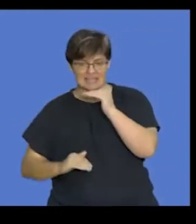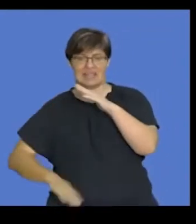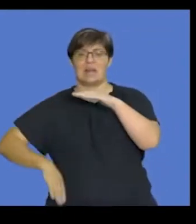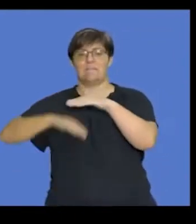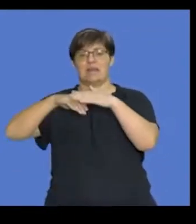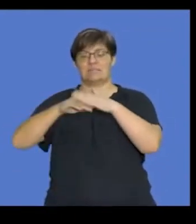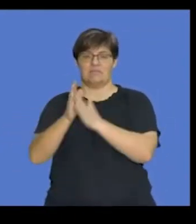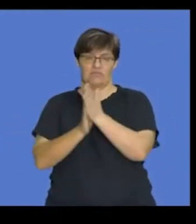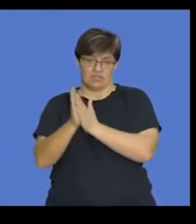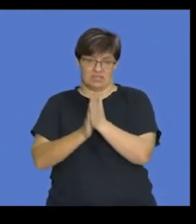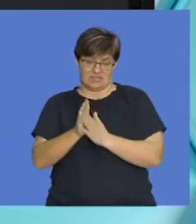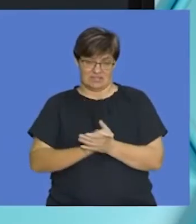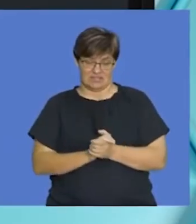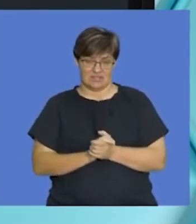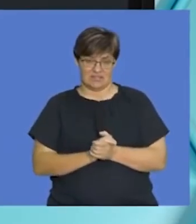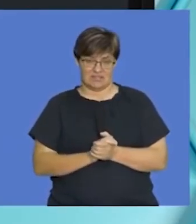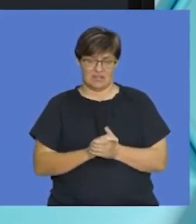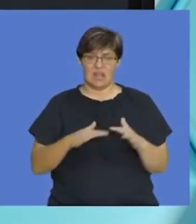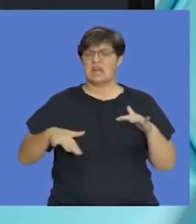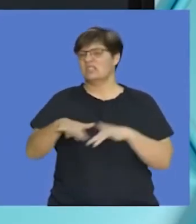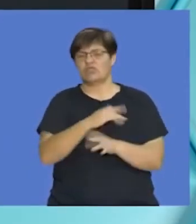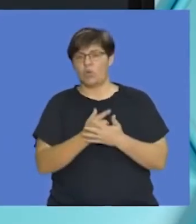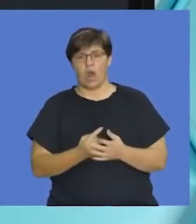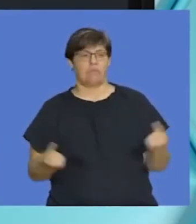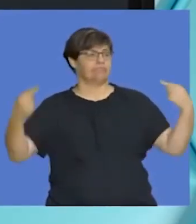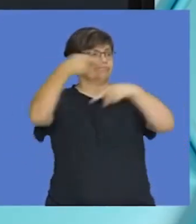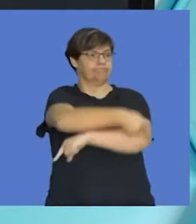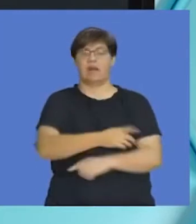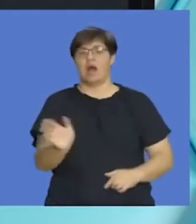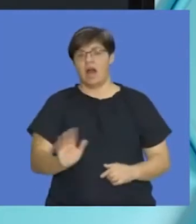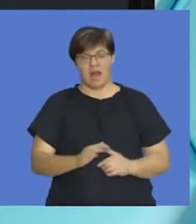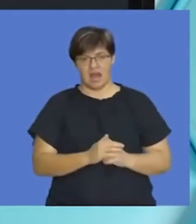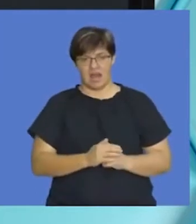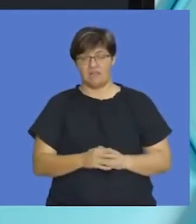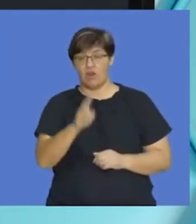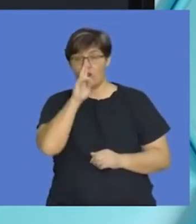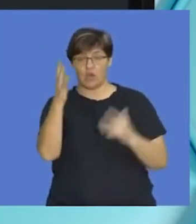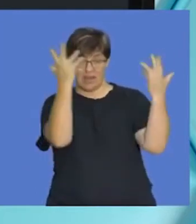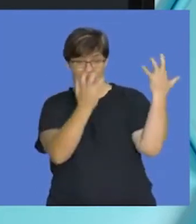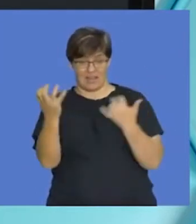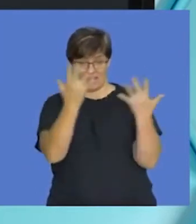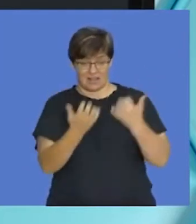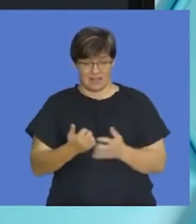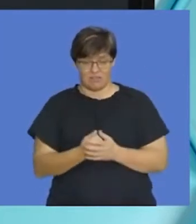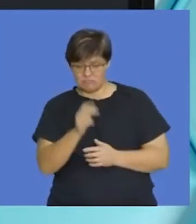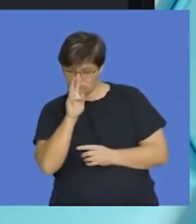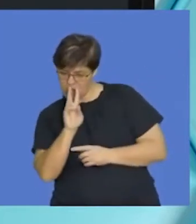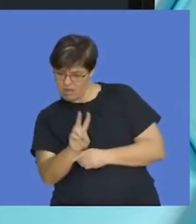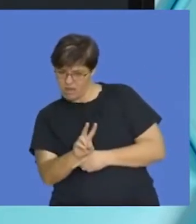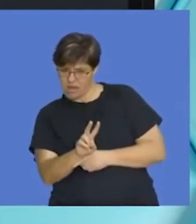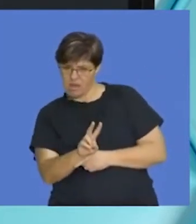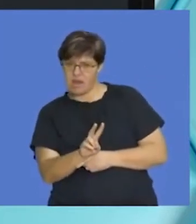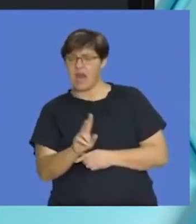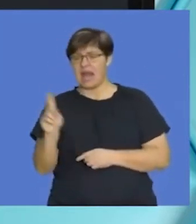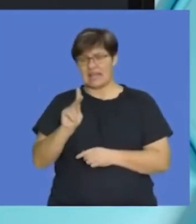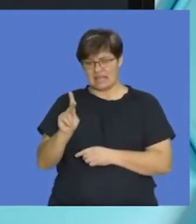smaller than the maximum friction. There will be no situation where it's the other way around. So if you're looking at calculations and